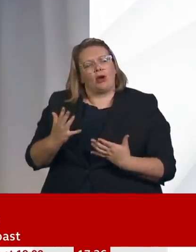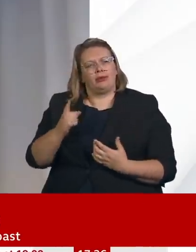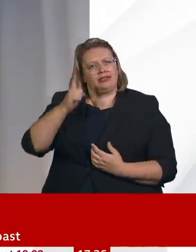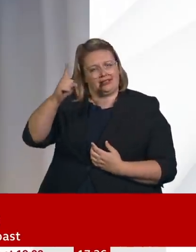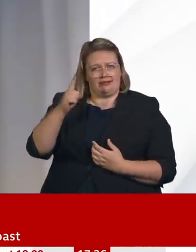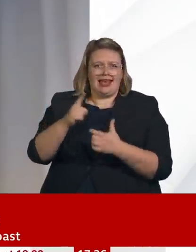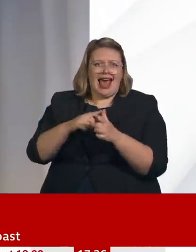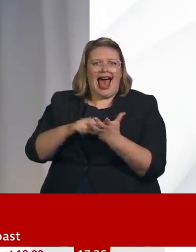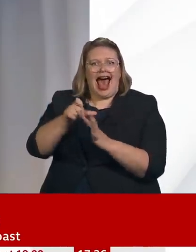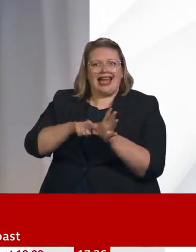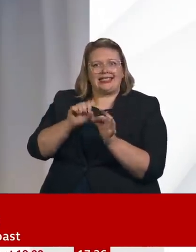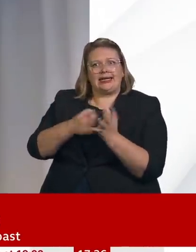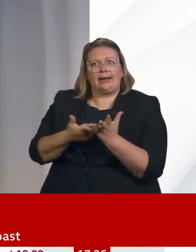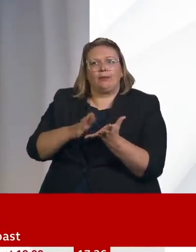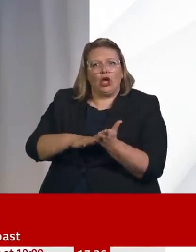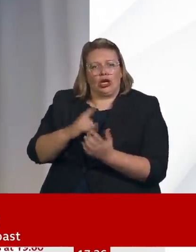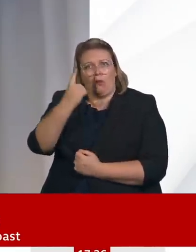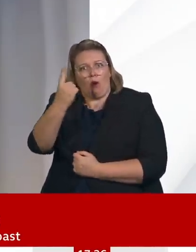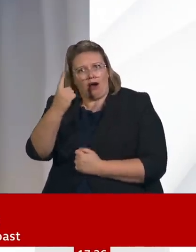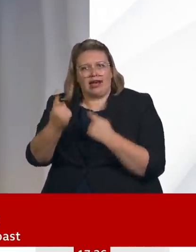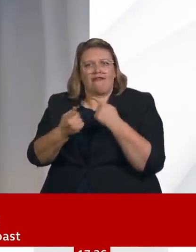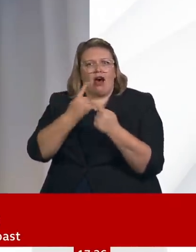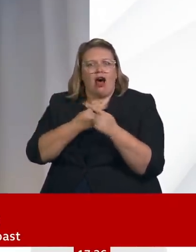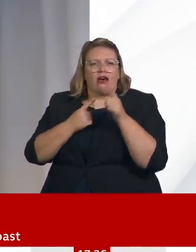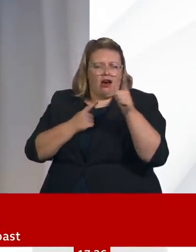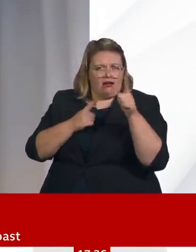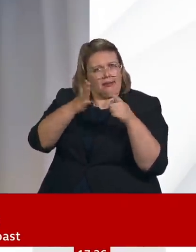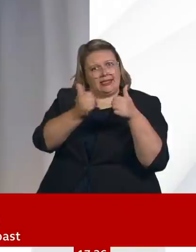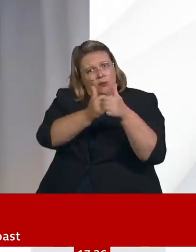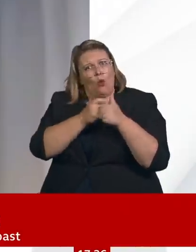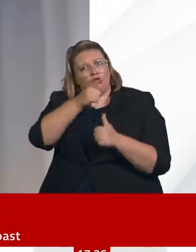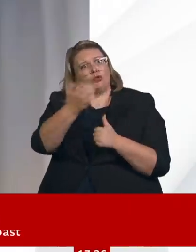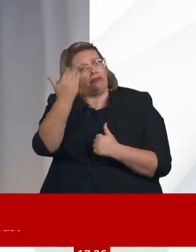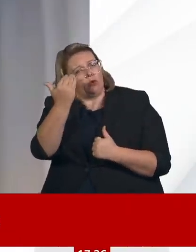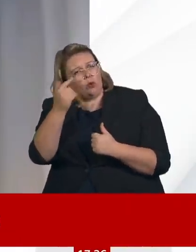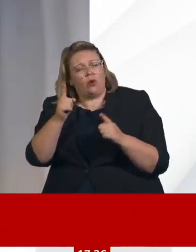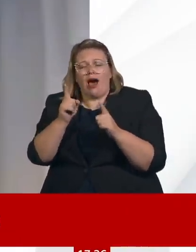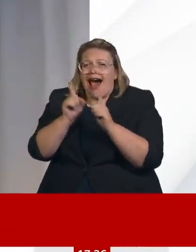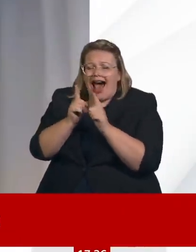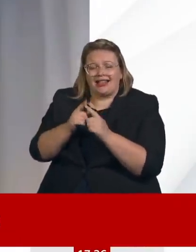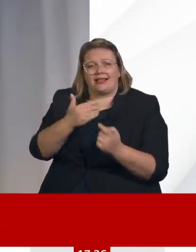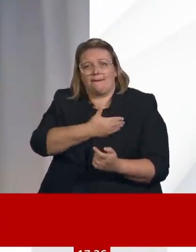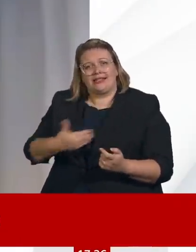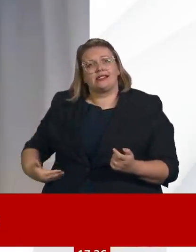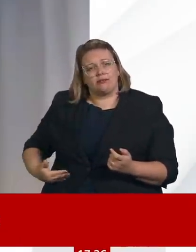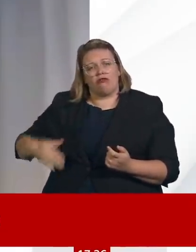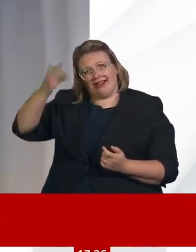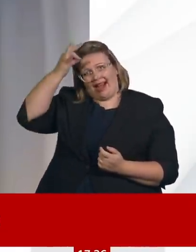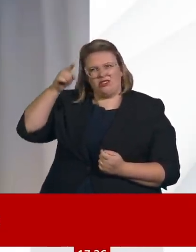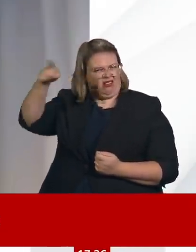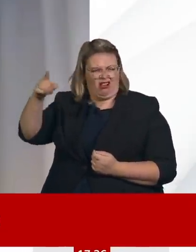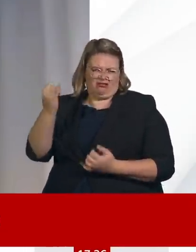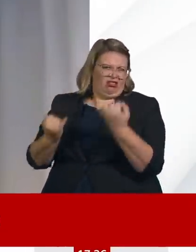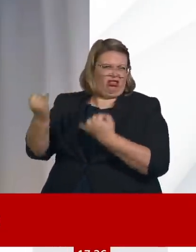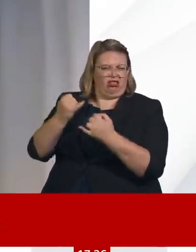measures will work and lots of evidence they'll wreck jobs. The leader of Middlesbrough Council says using bad data. The leader of